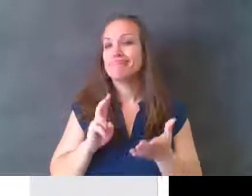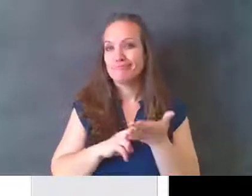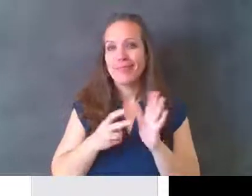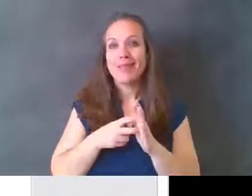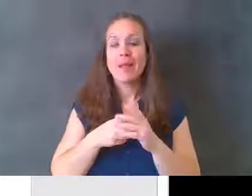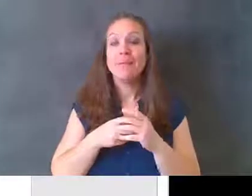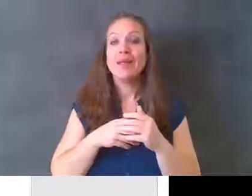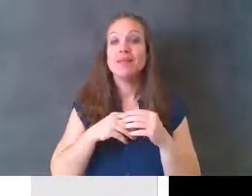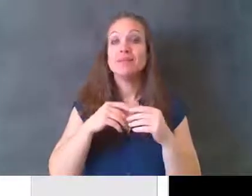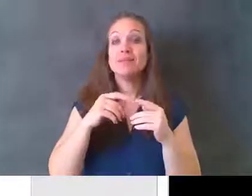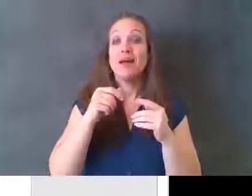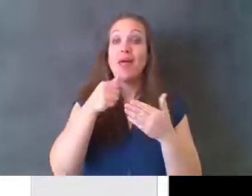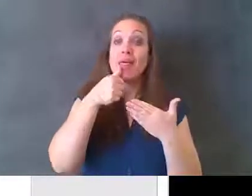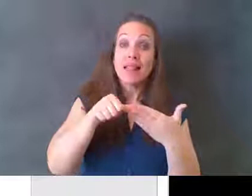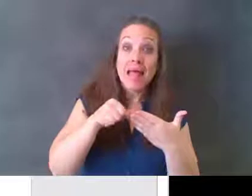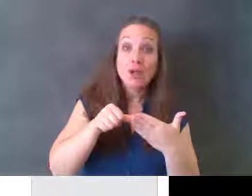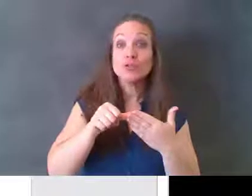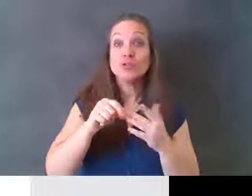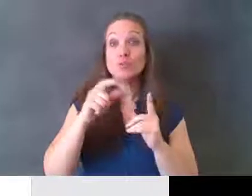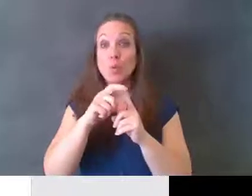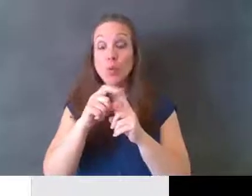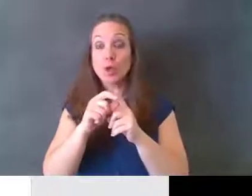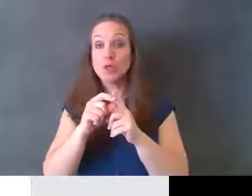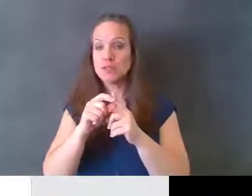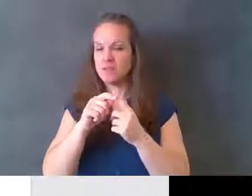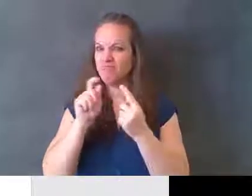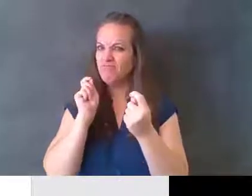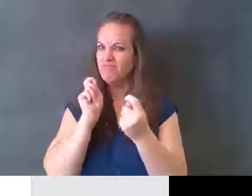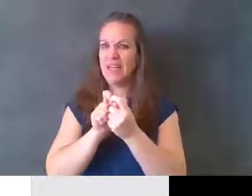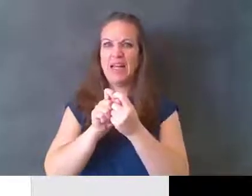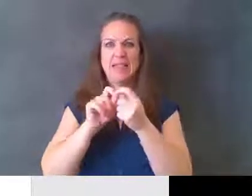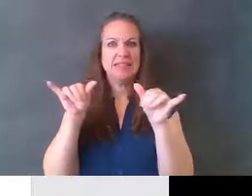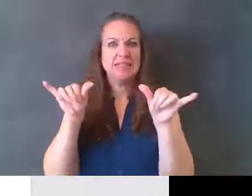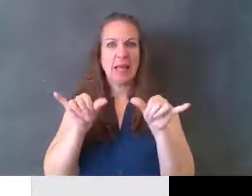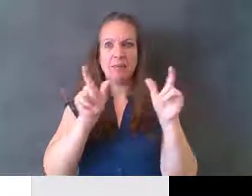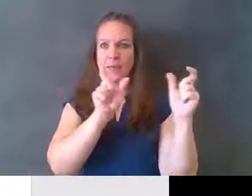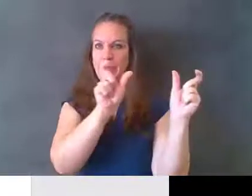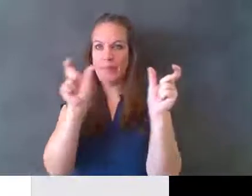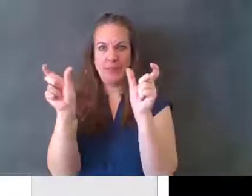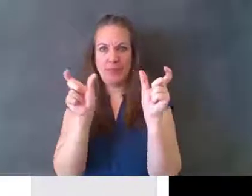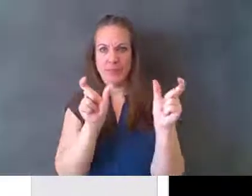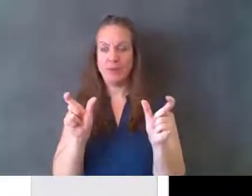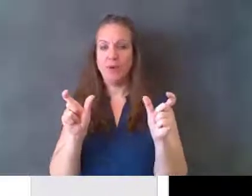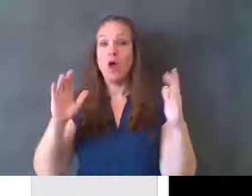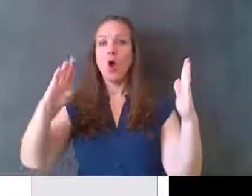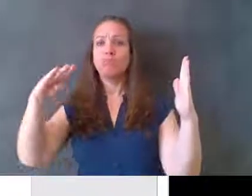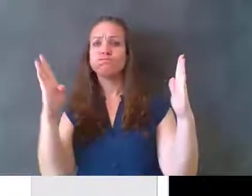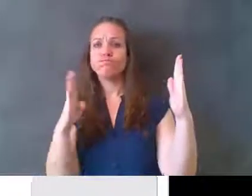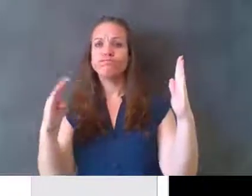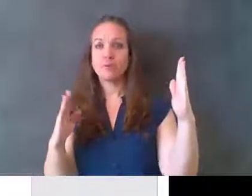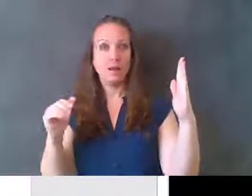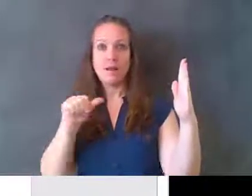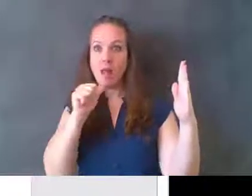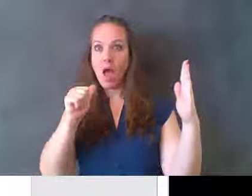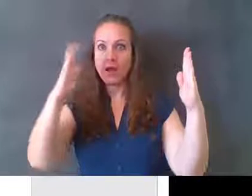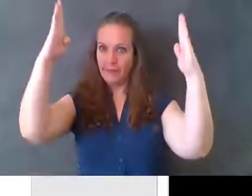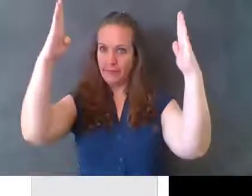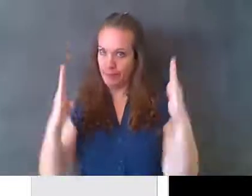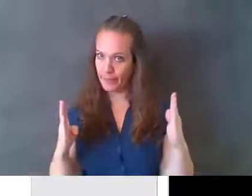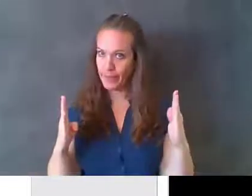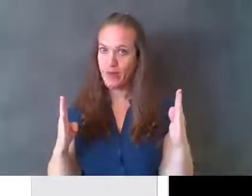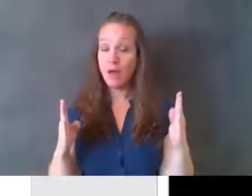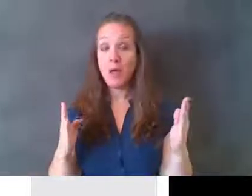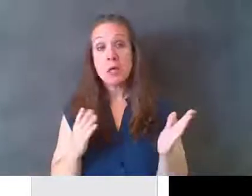the text between the left and the right margins of your document. And it does look really nice. And